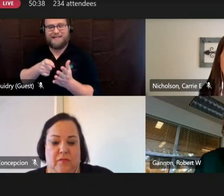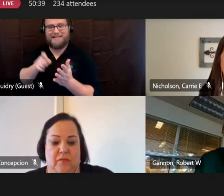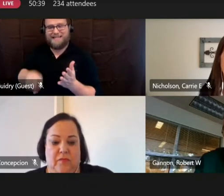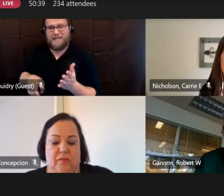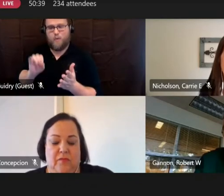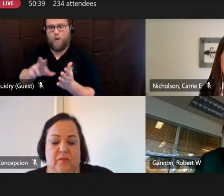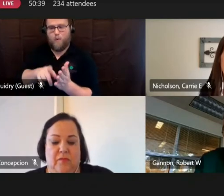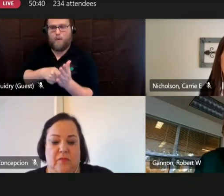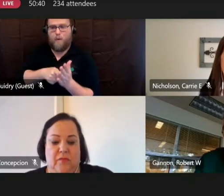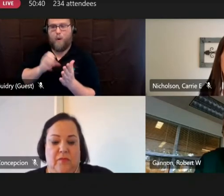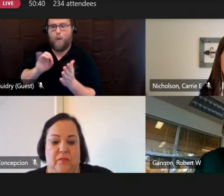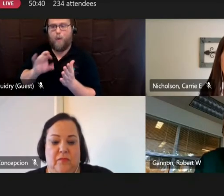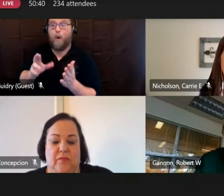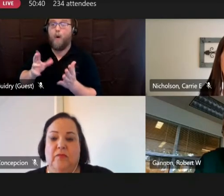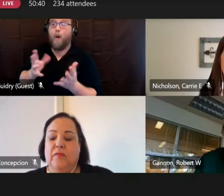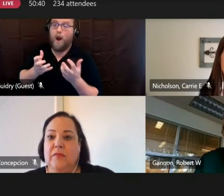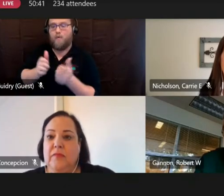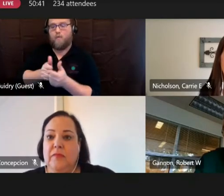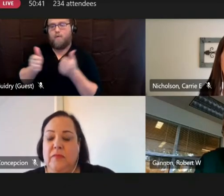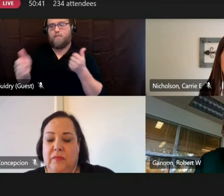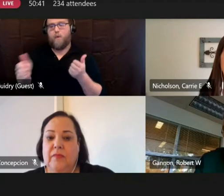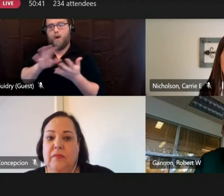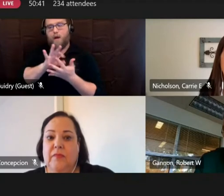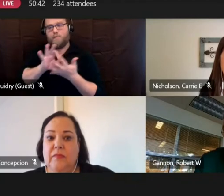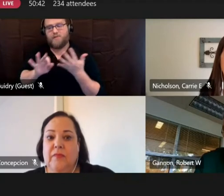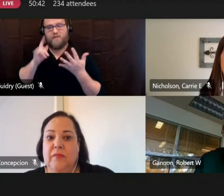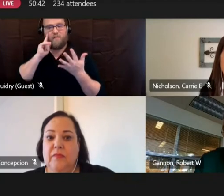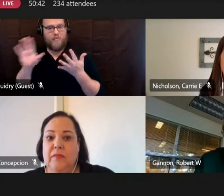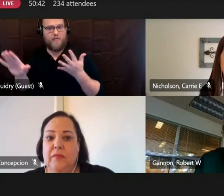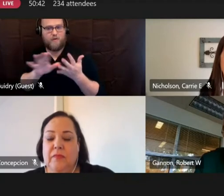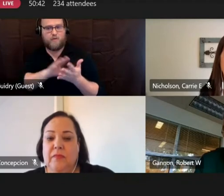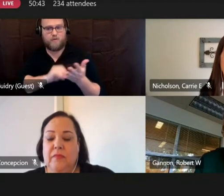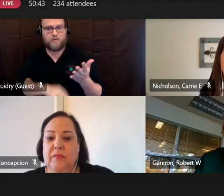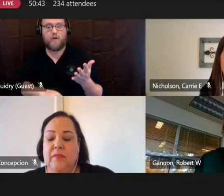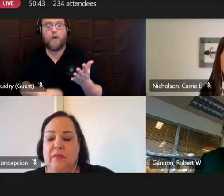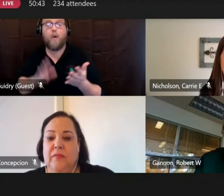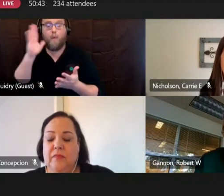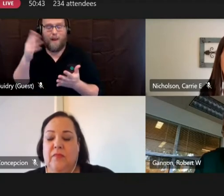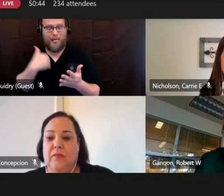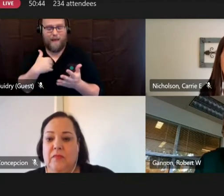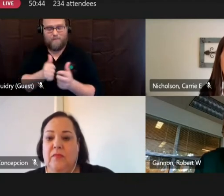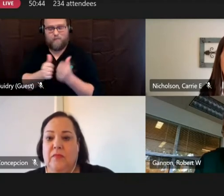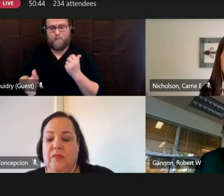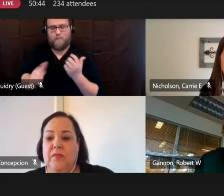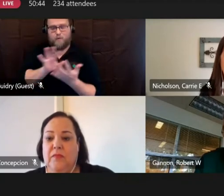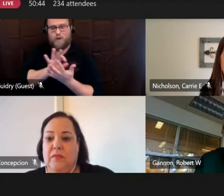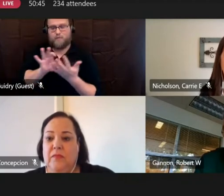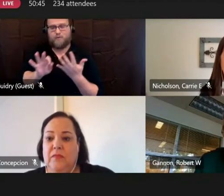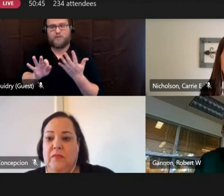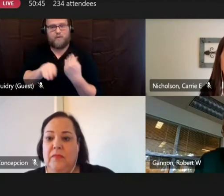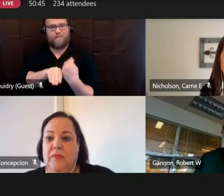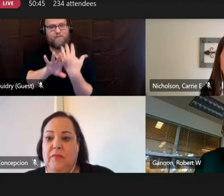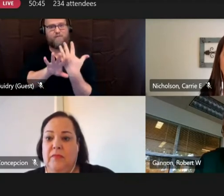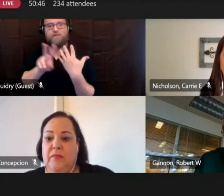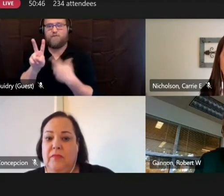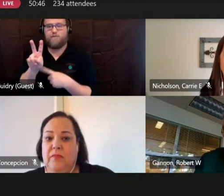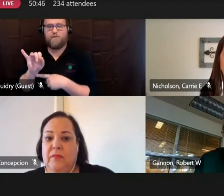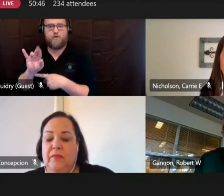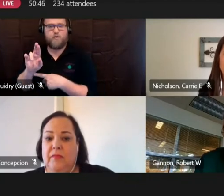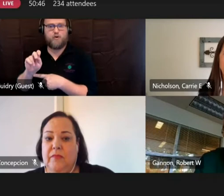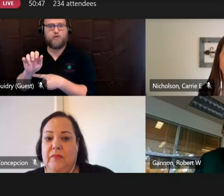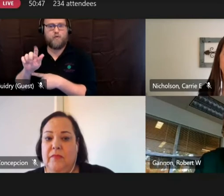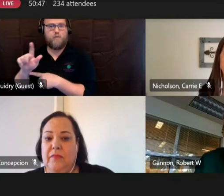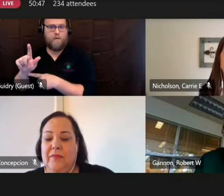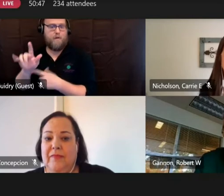will have remote options in terms of virtual options, actually. And so we've